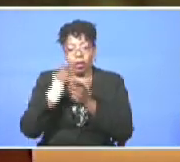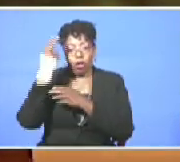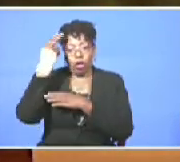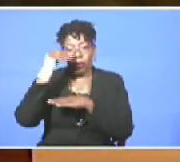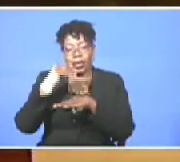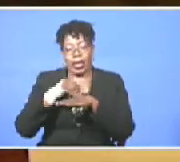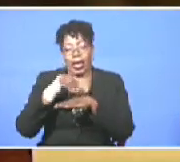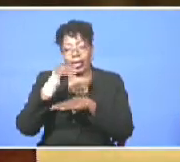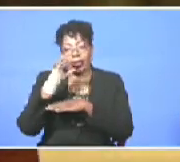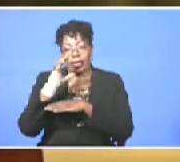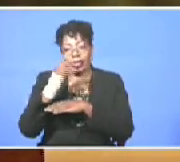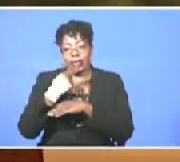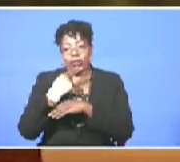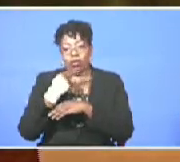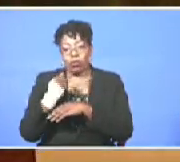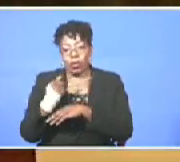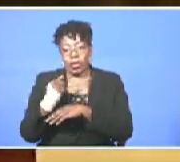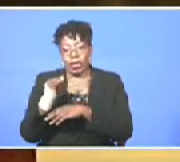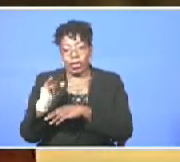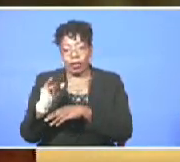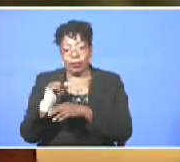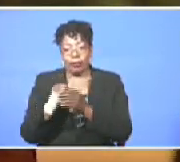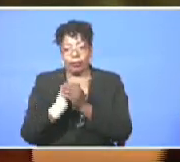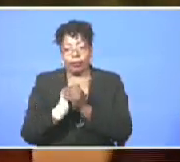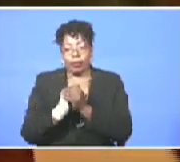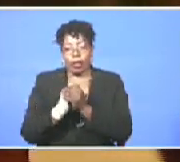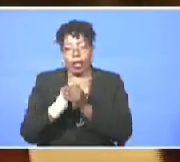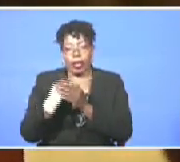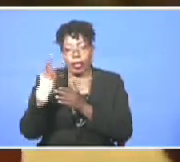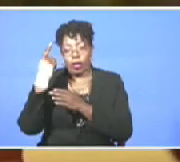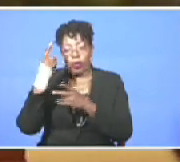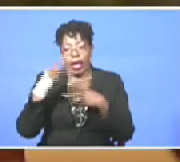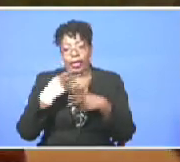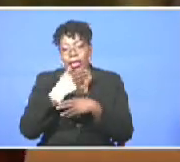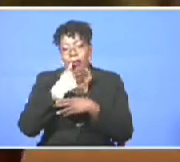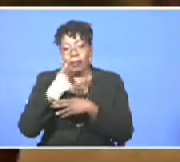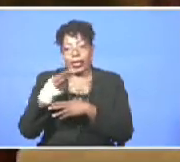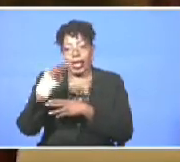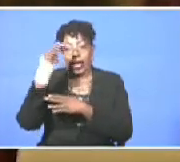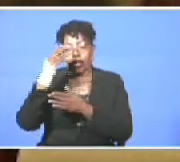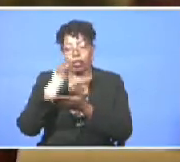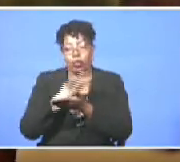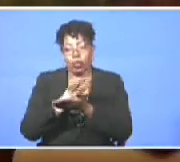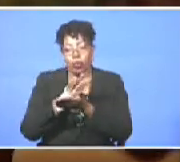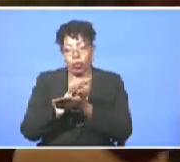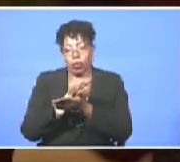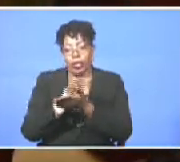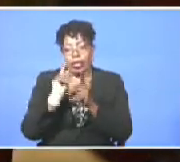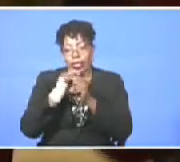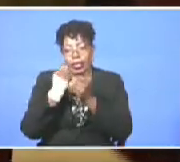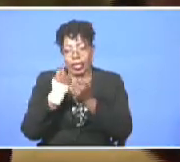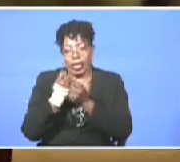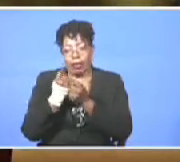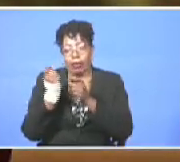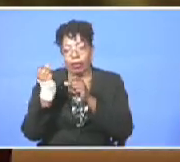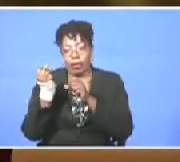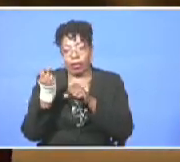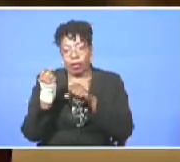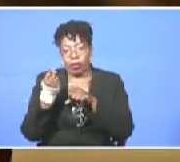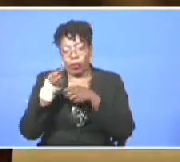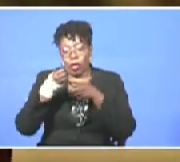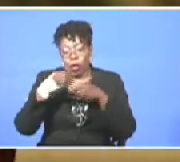Sweeting. We had probably the best high school team ever in the history of high school softball, even though we lost the championship to